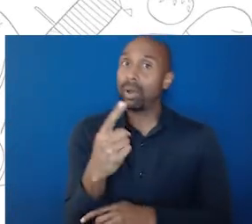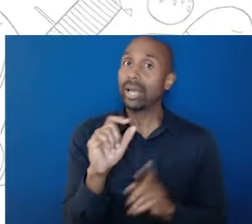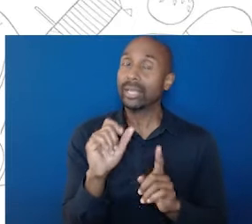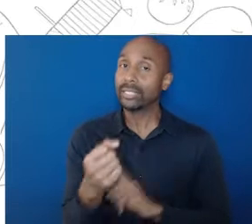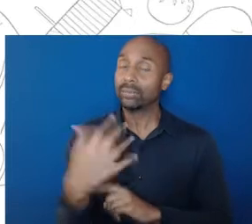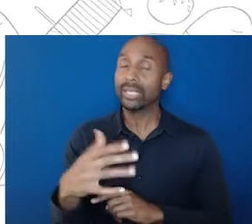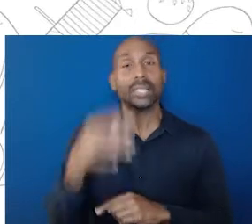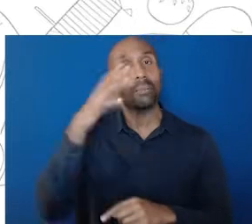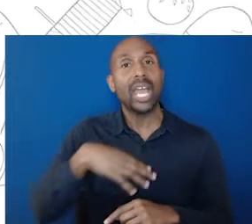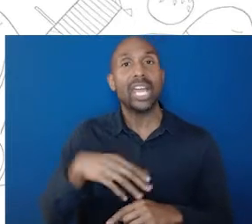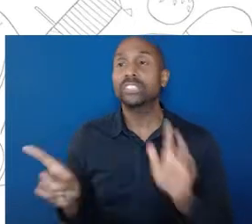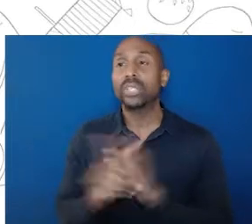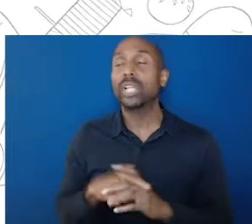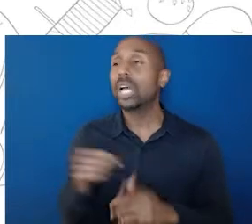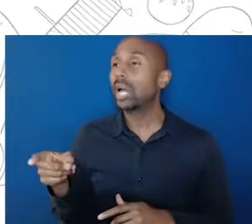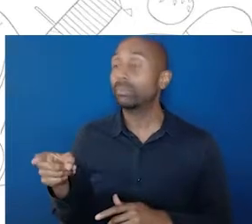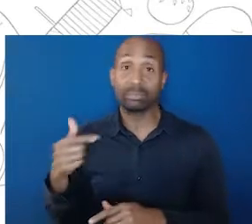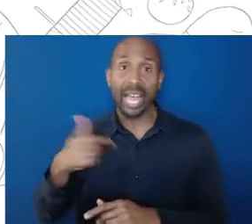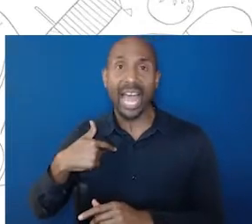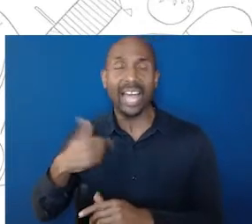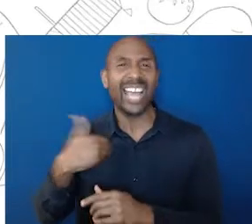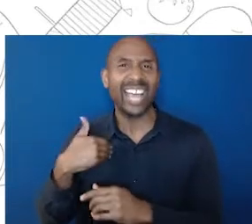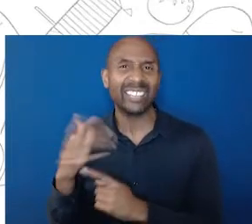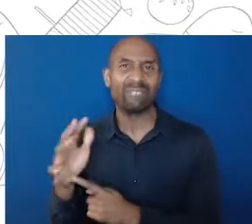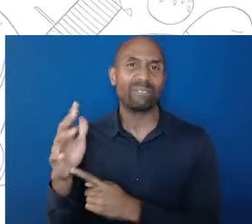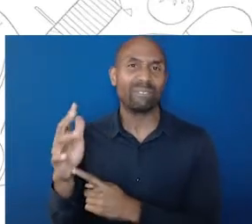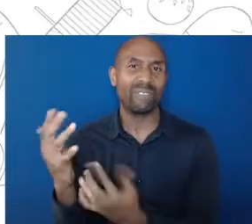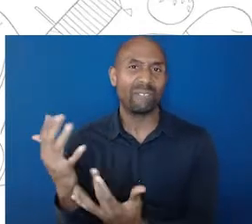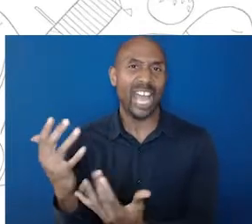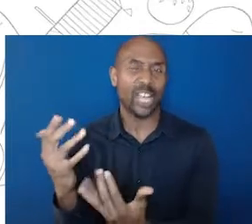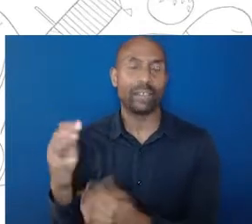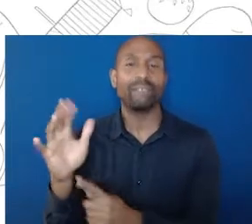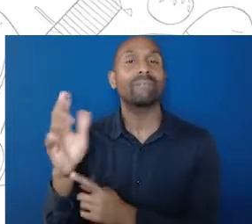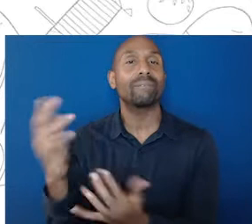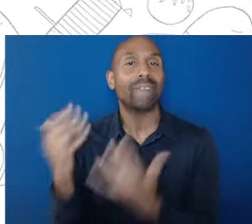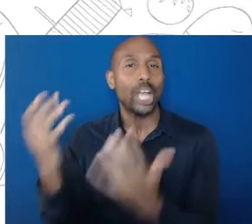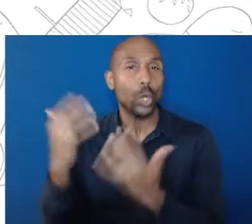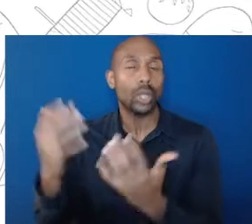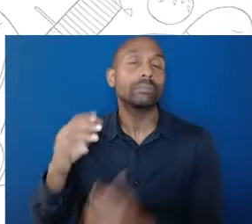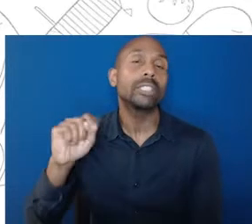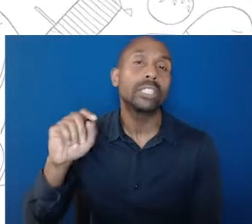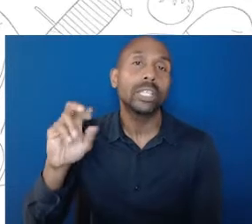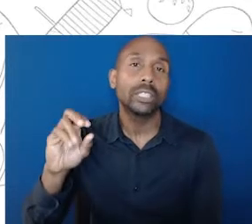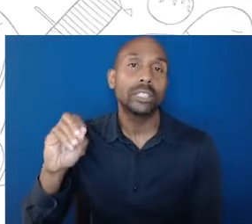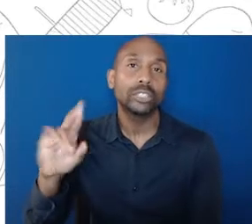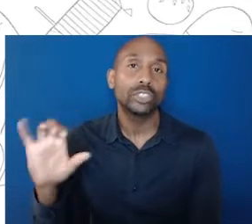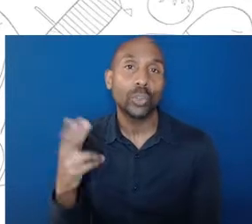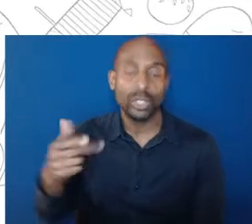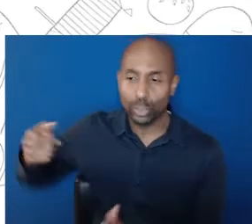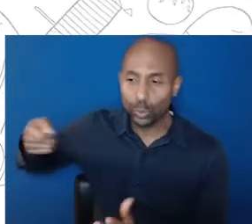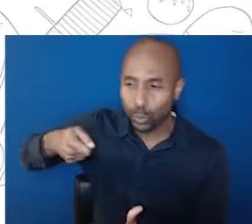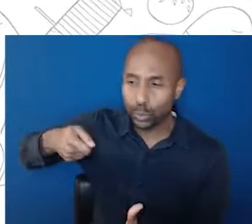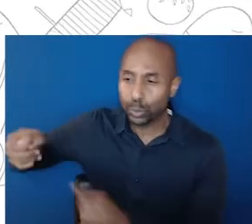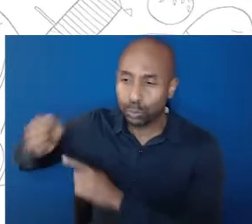instance, you know, a man came in and took the torch out of my hand while I was working on gold to show me how to do what